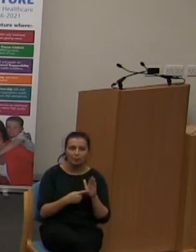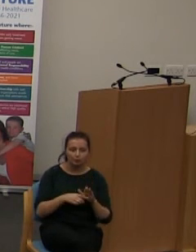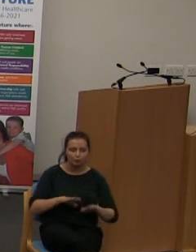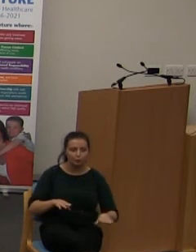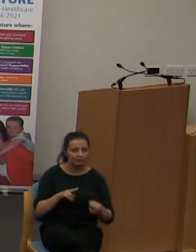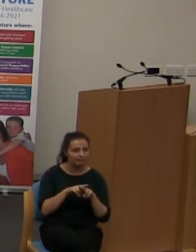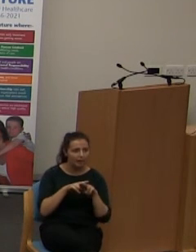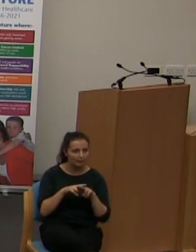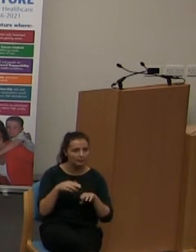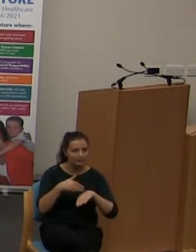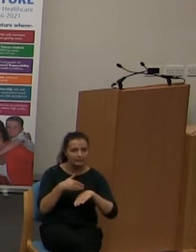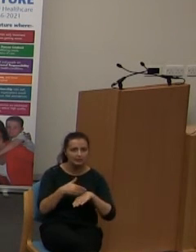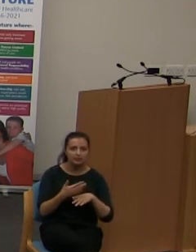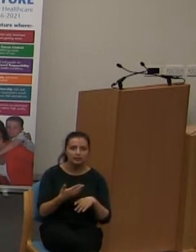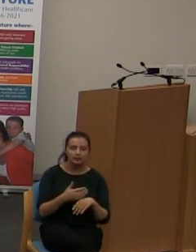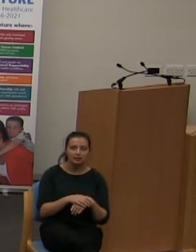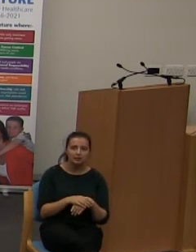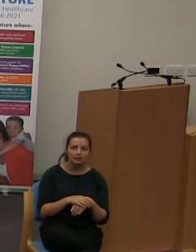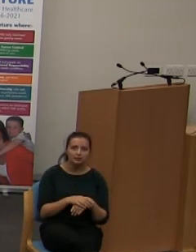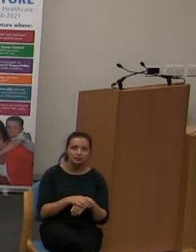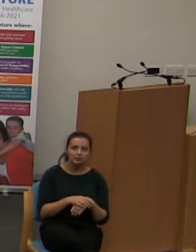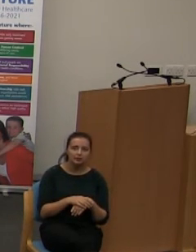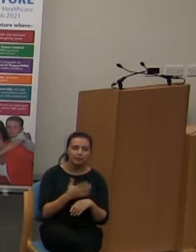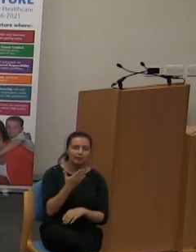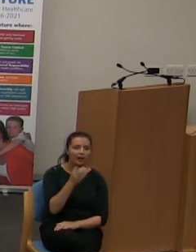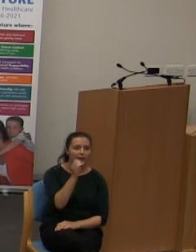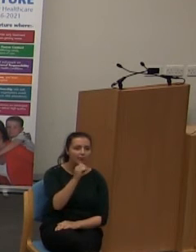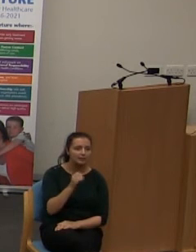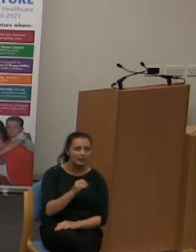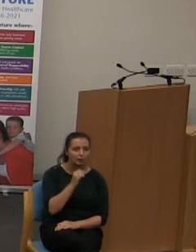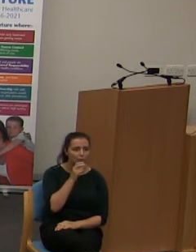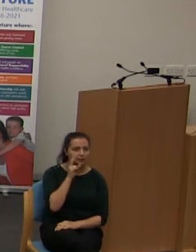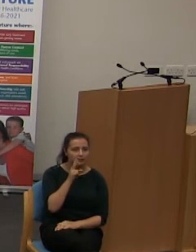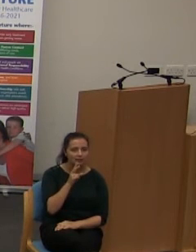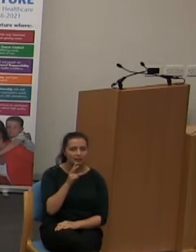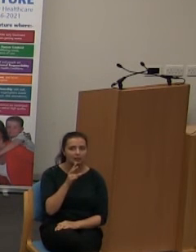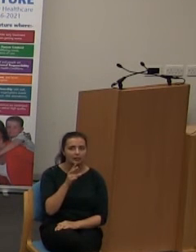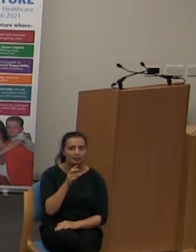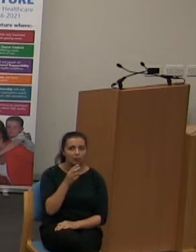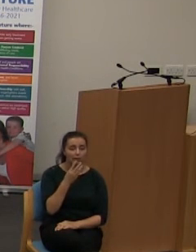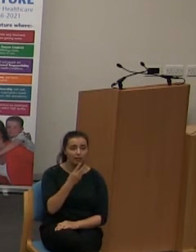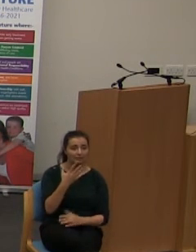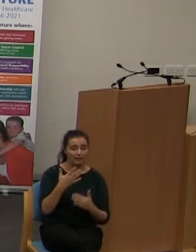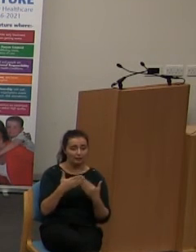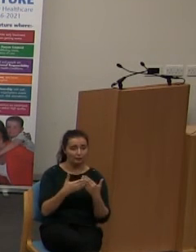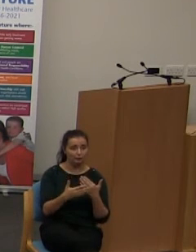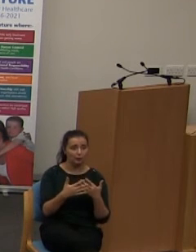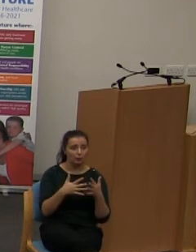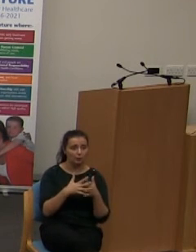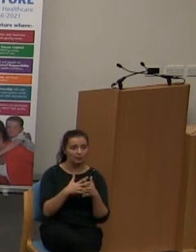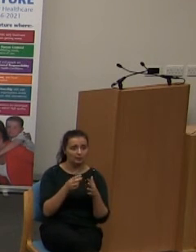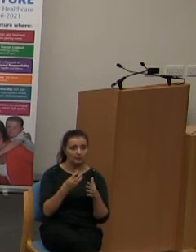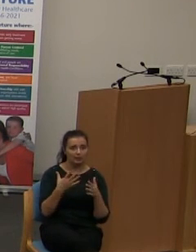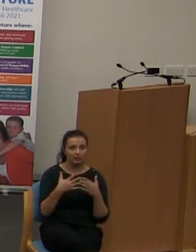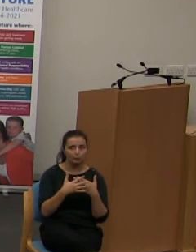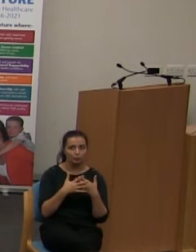families. In addition to which, 5% are not being seen for over 35 weeks, and there's